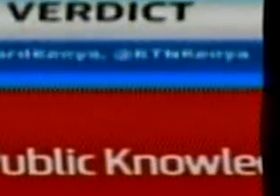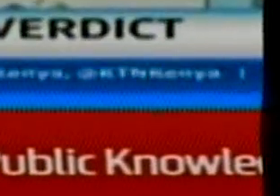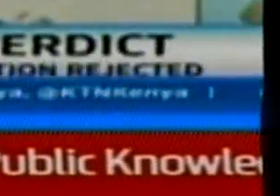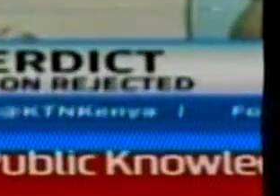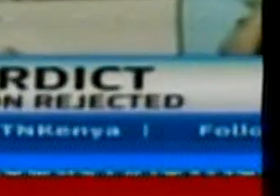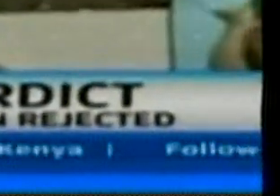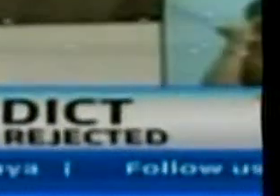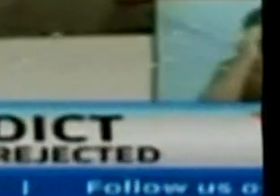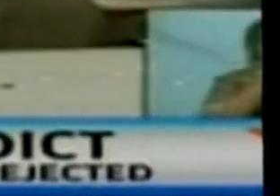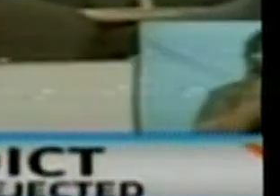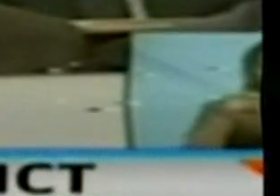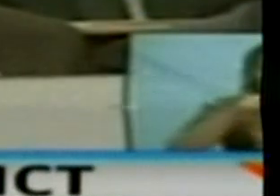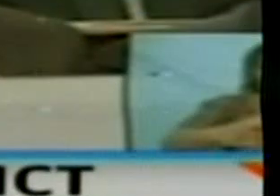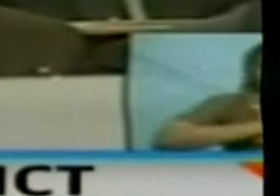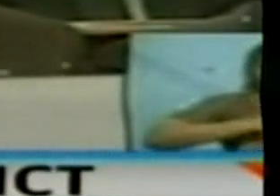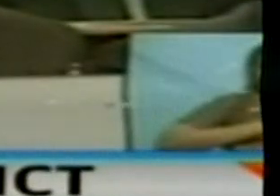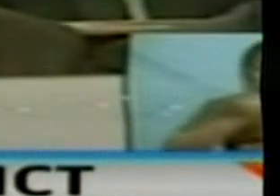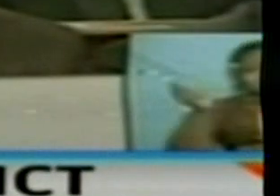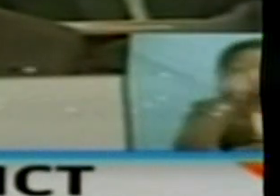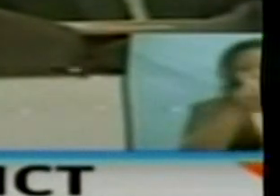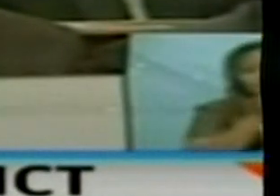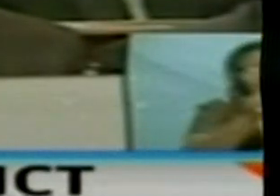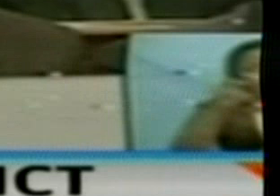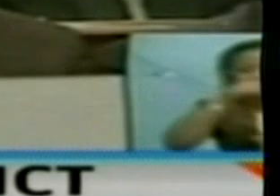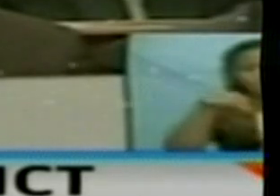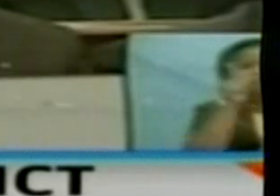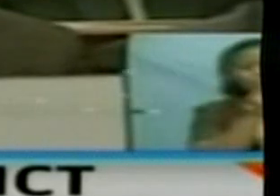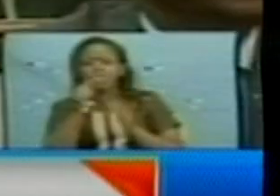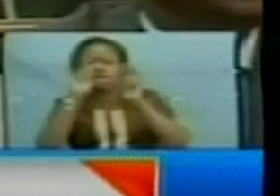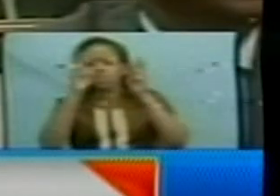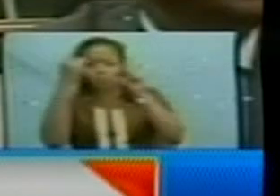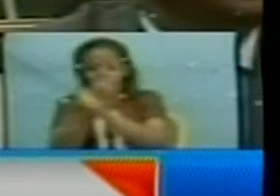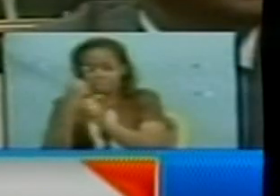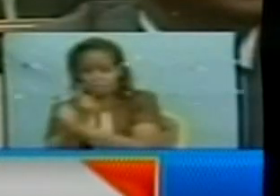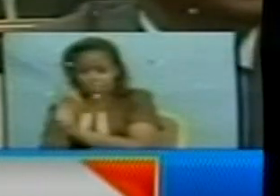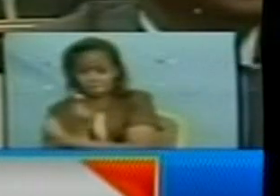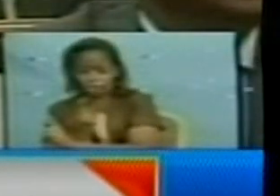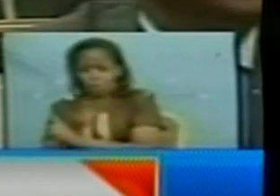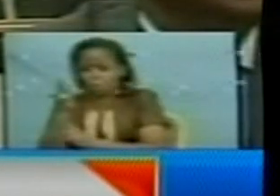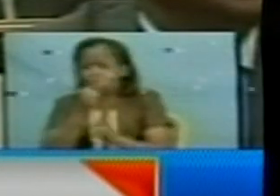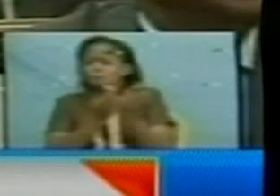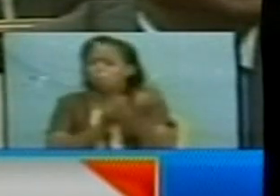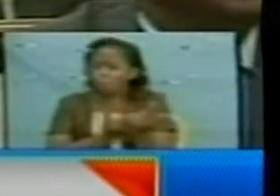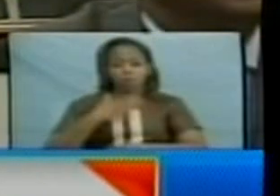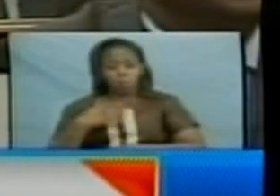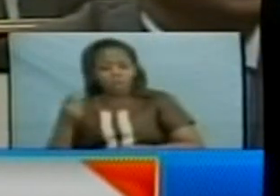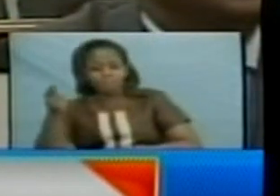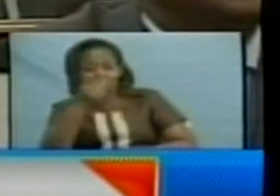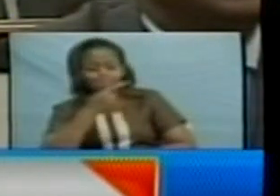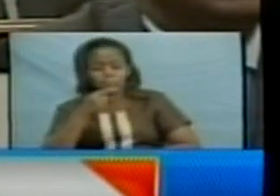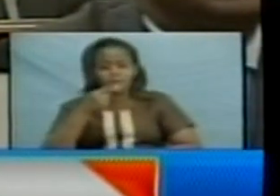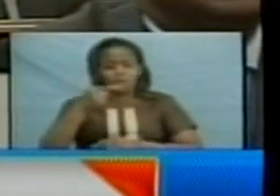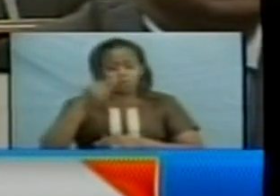We appreciate where you guided us on those issues. We hope that all of us have learned from